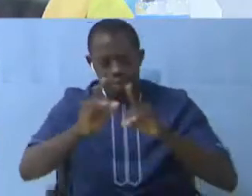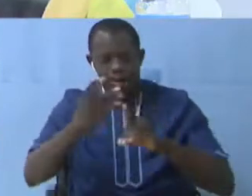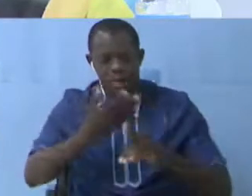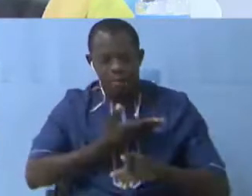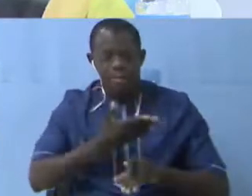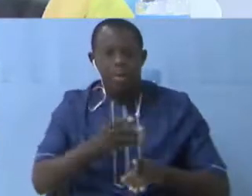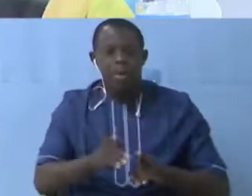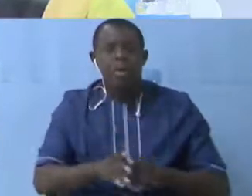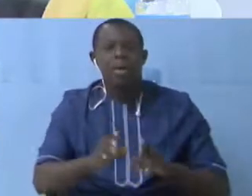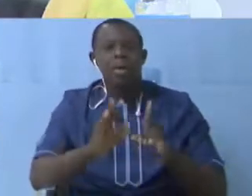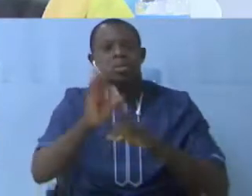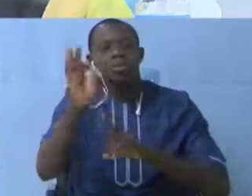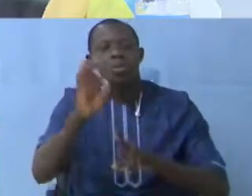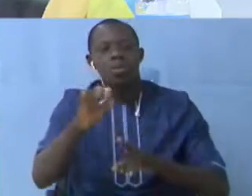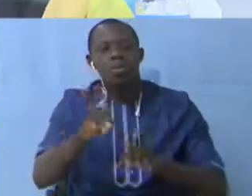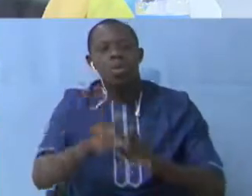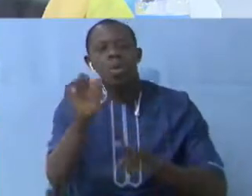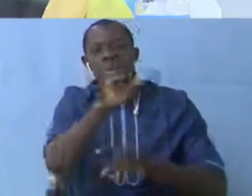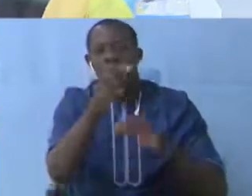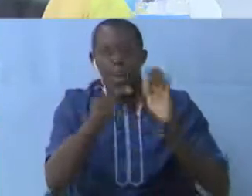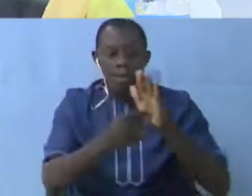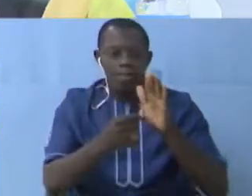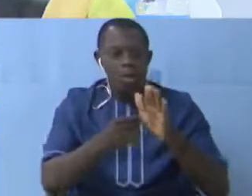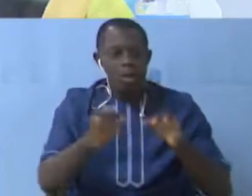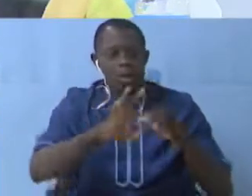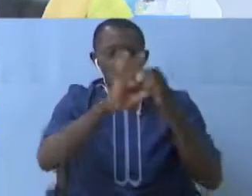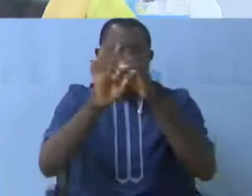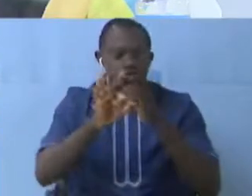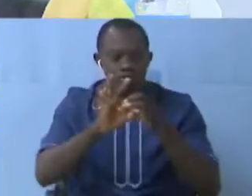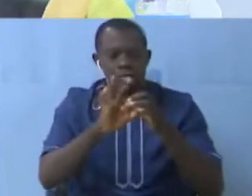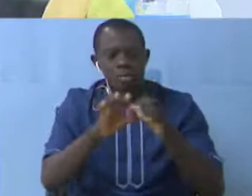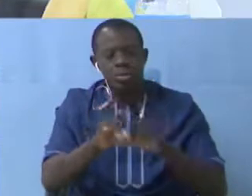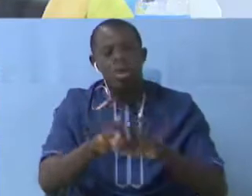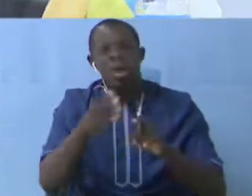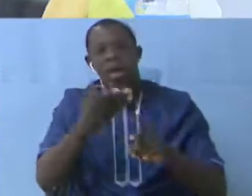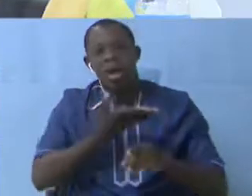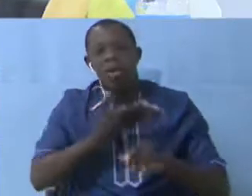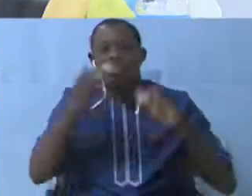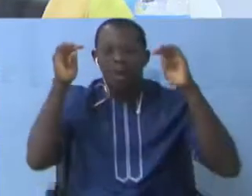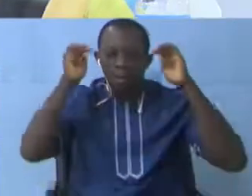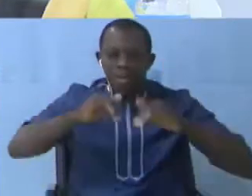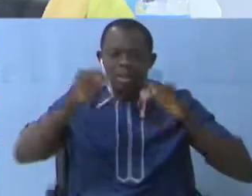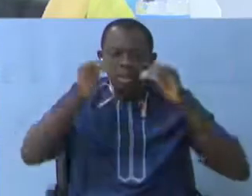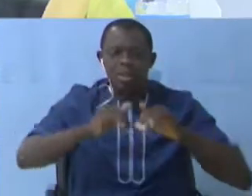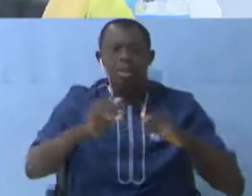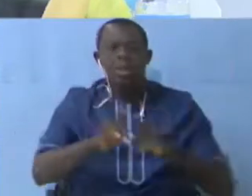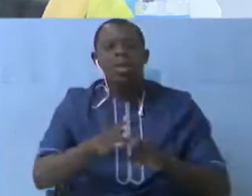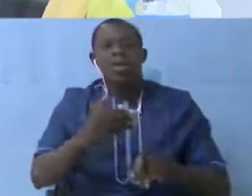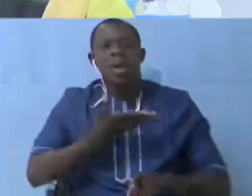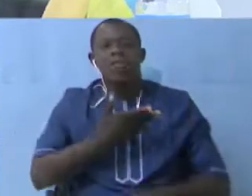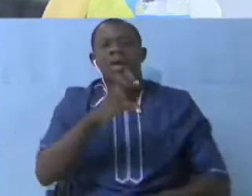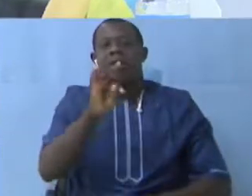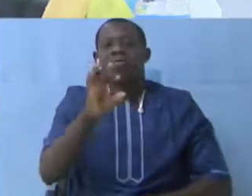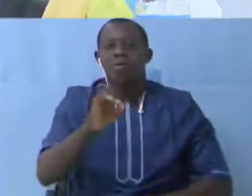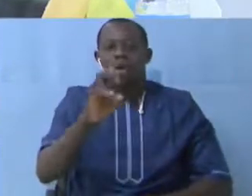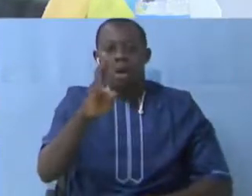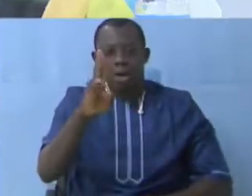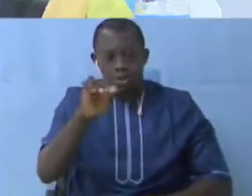Especially some people, key organizations in the diaspora meeting, talking to the